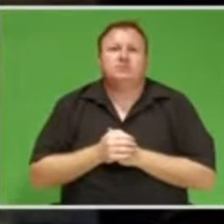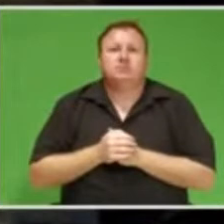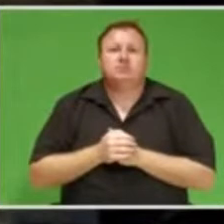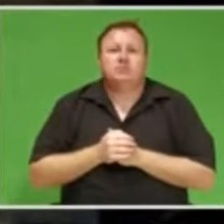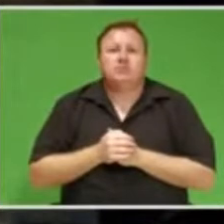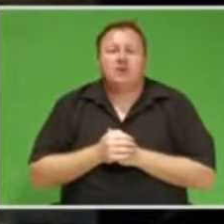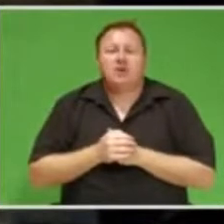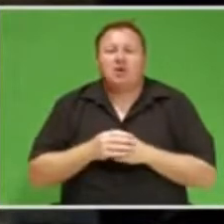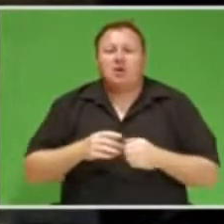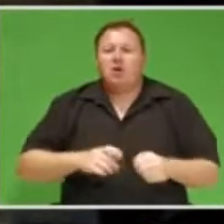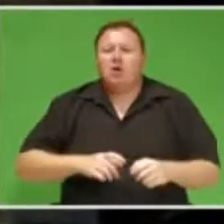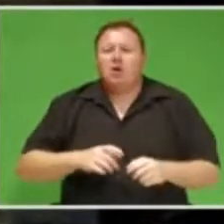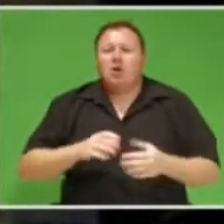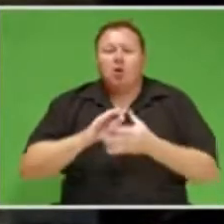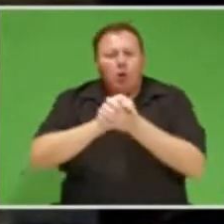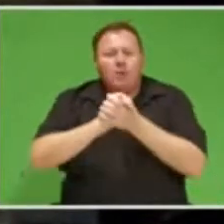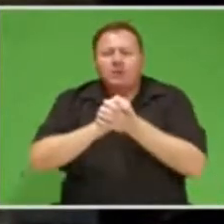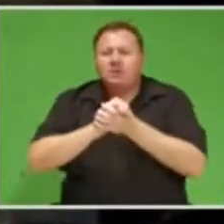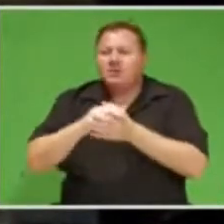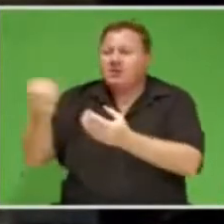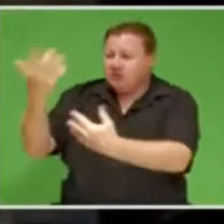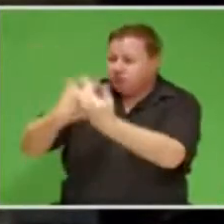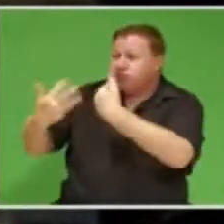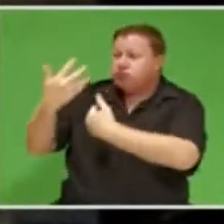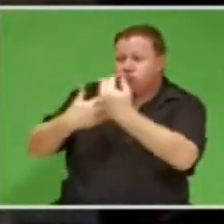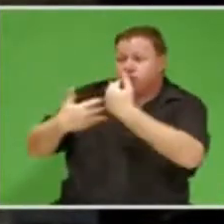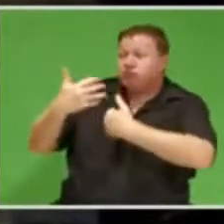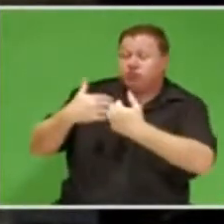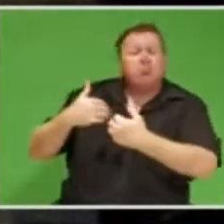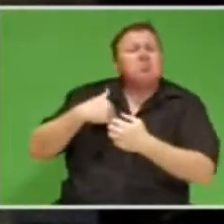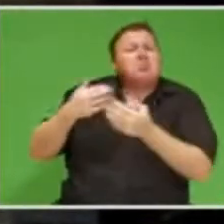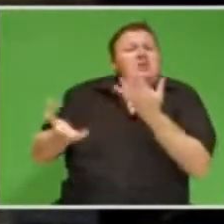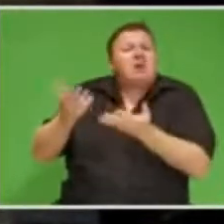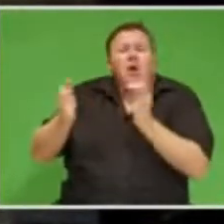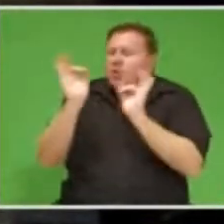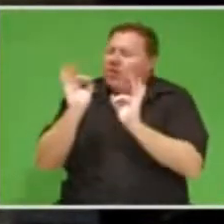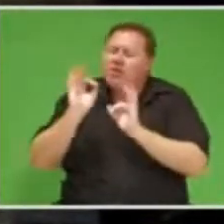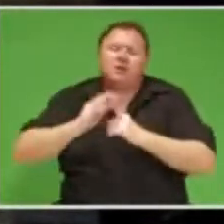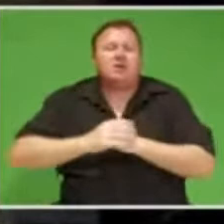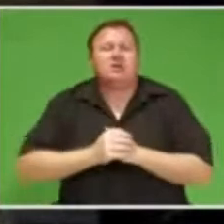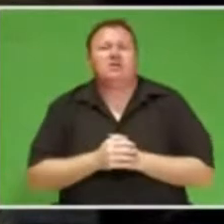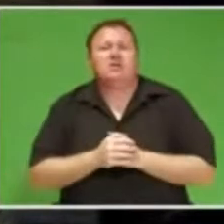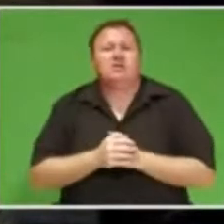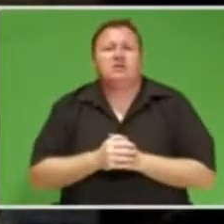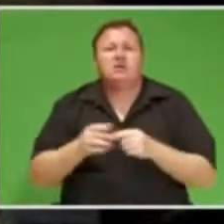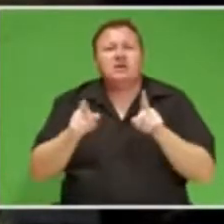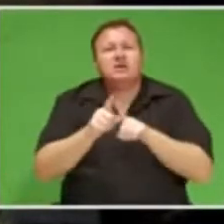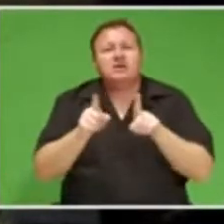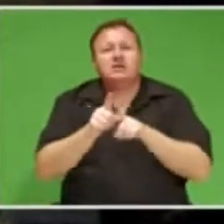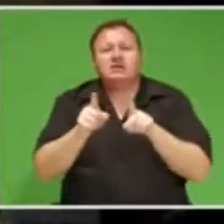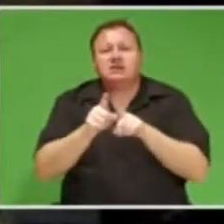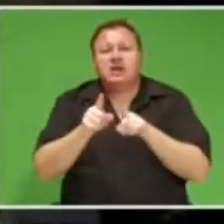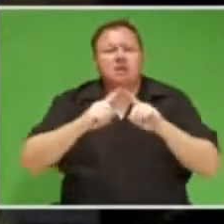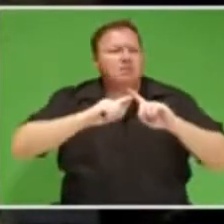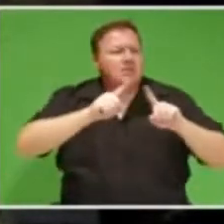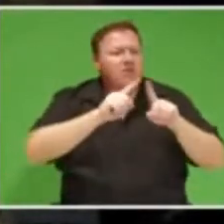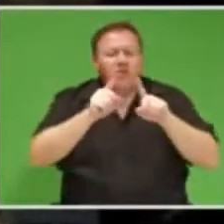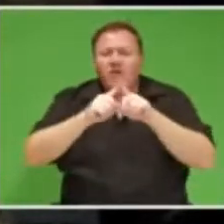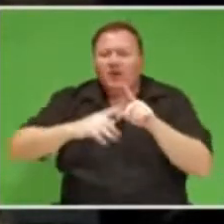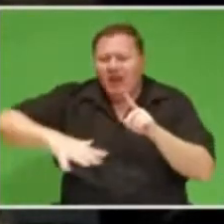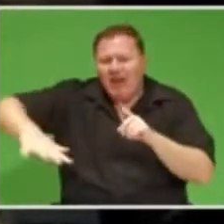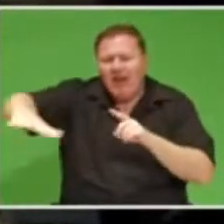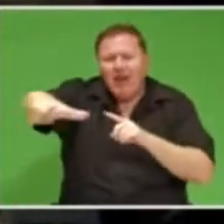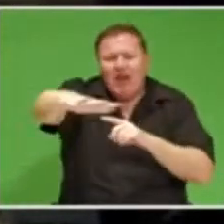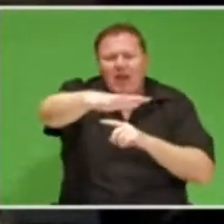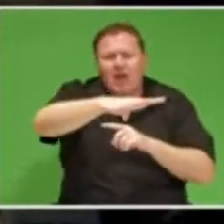commitment that they have expressed to me. They have also identified a number of areas